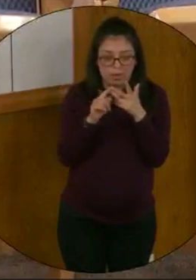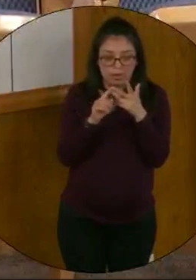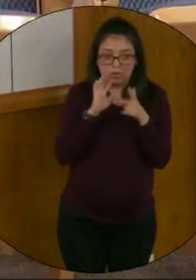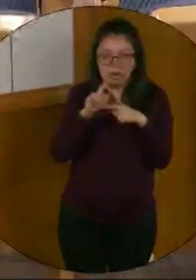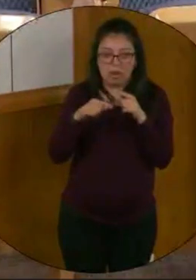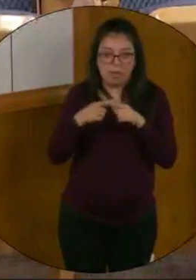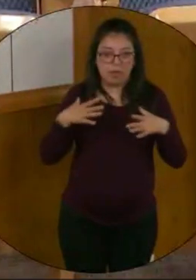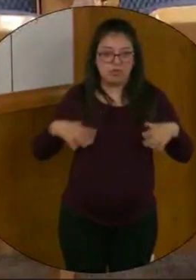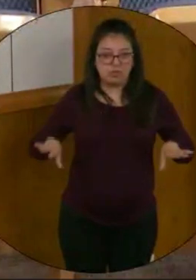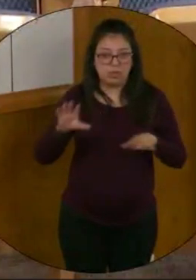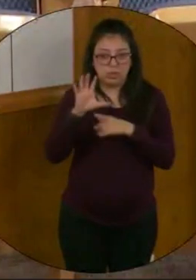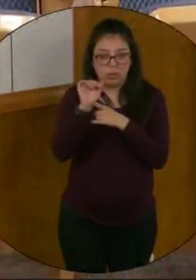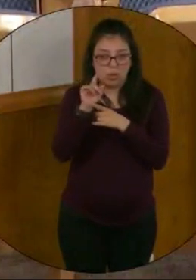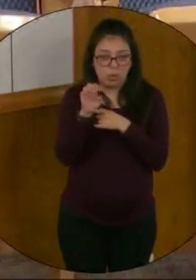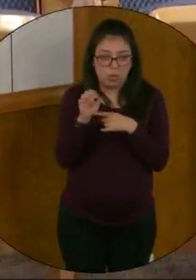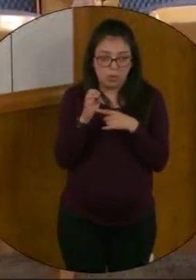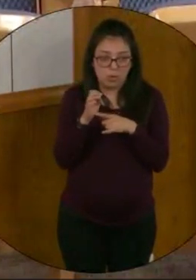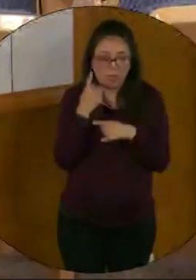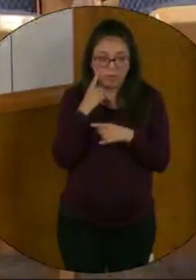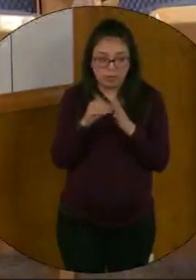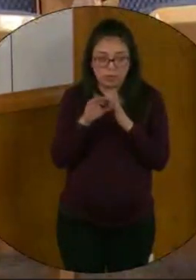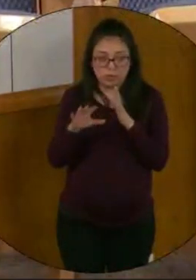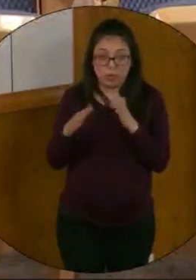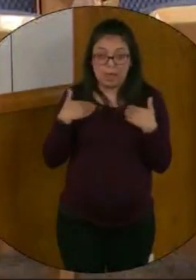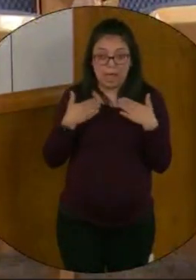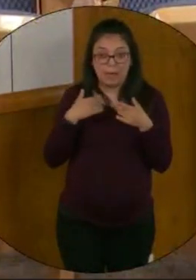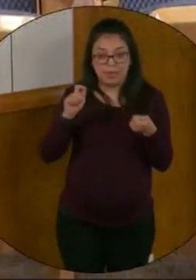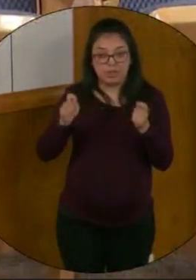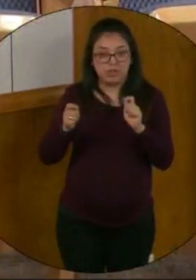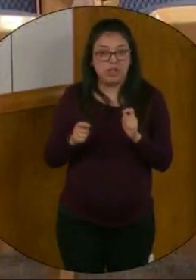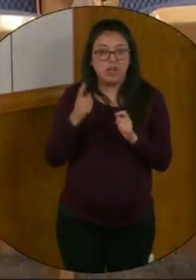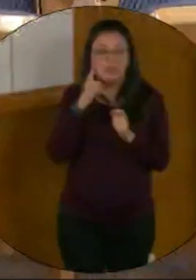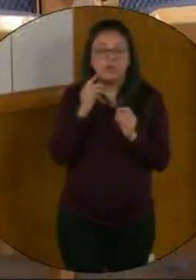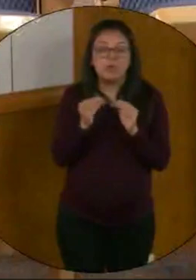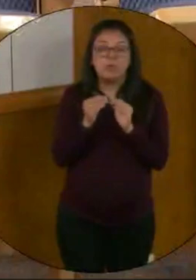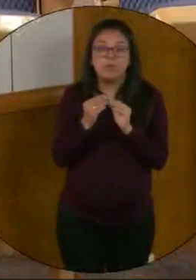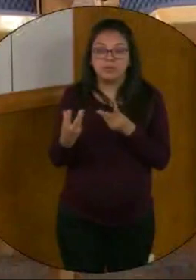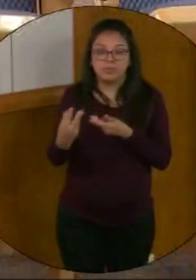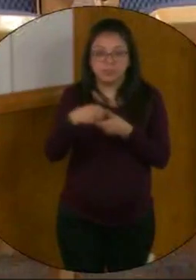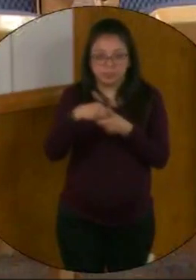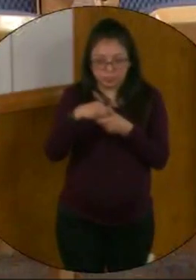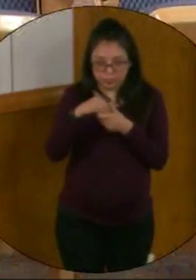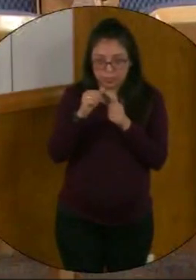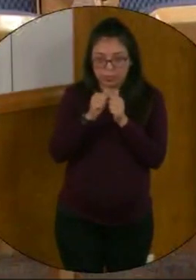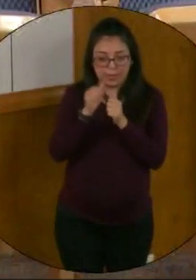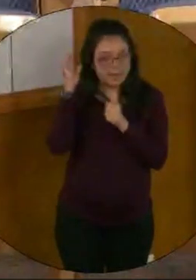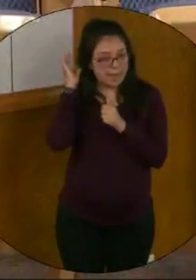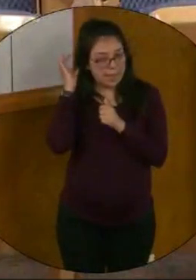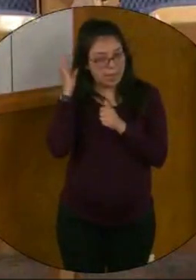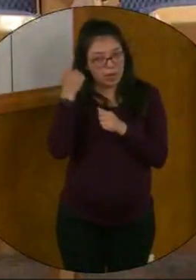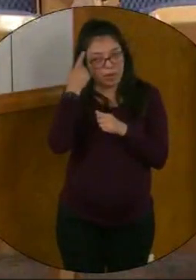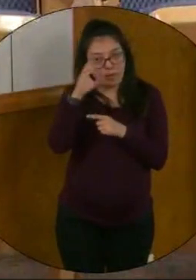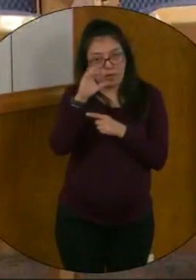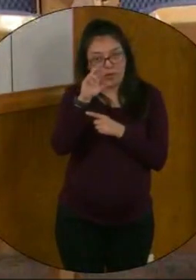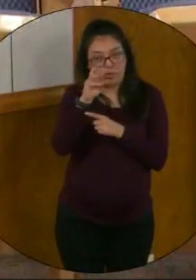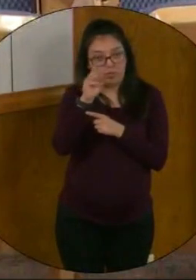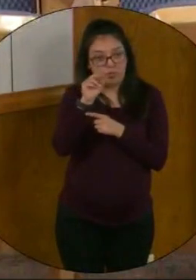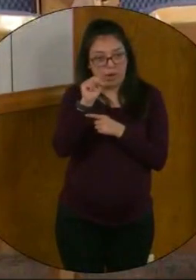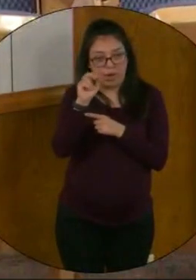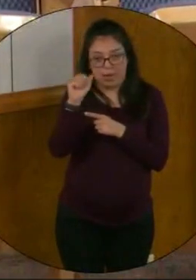code for students. I'm glad that the guidelines have been updated to be more inclusive of the Crown Act in regards to hair, which again is